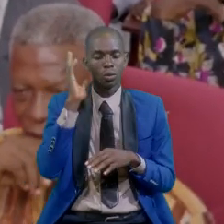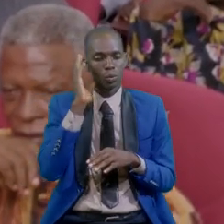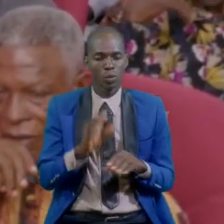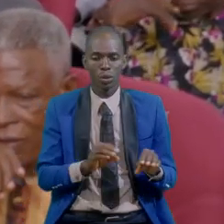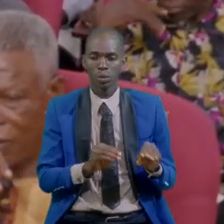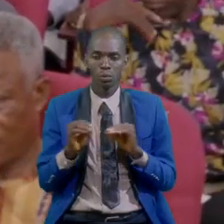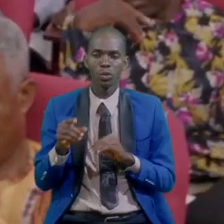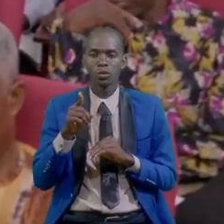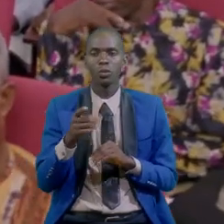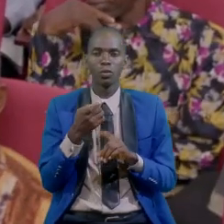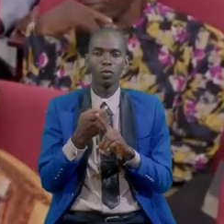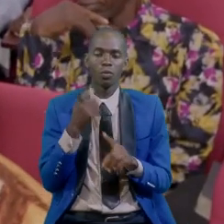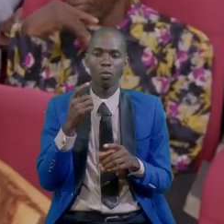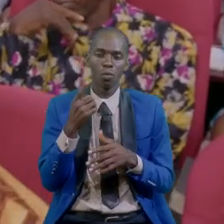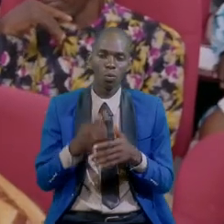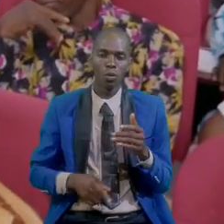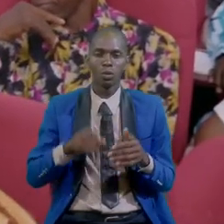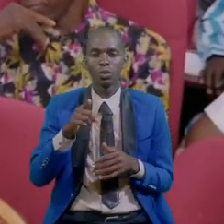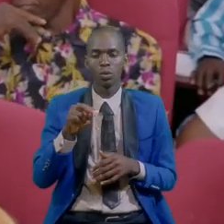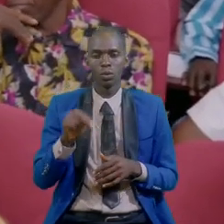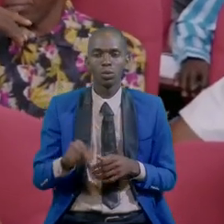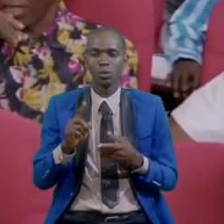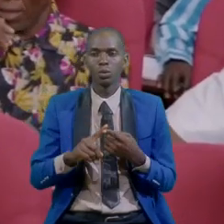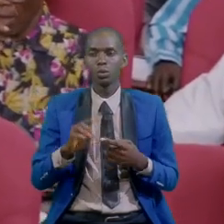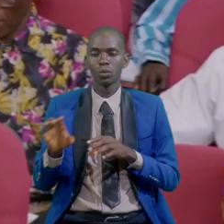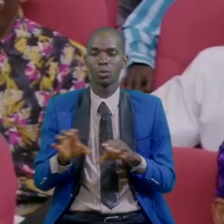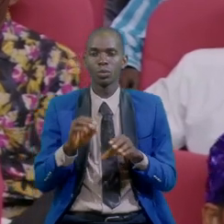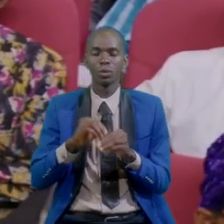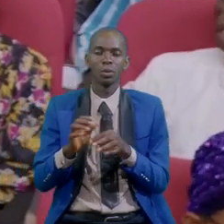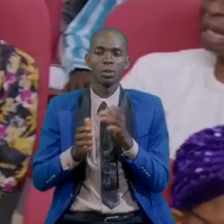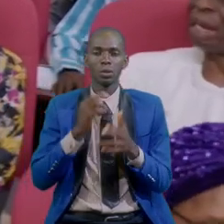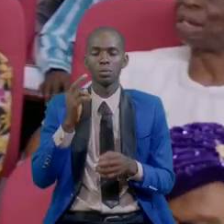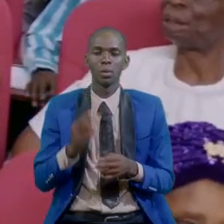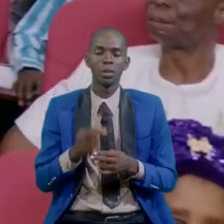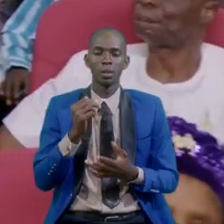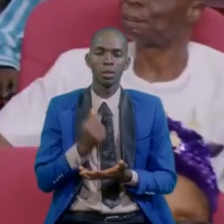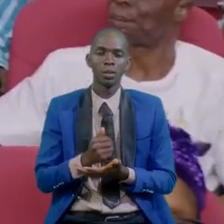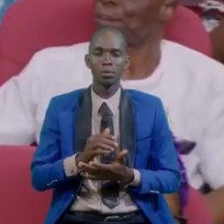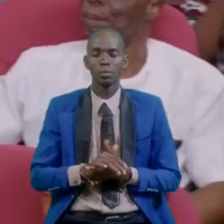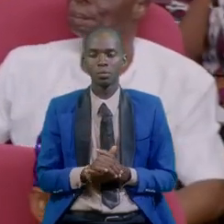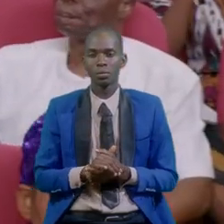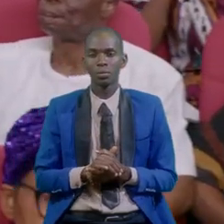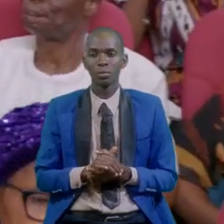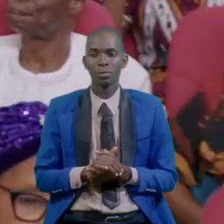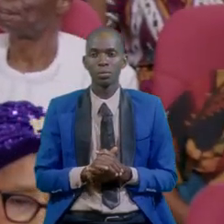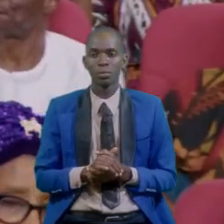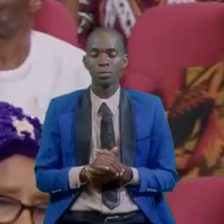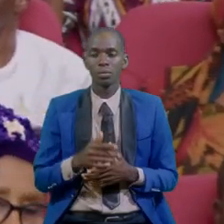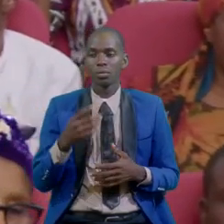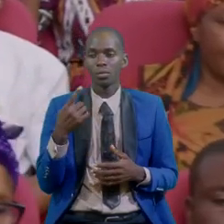from what you ought to do in Jesus' name. The very